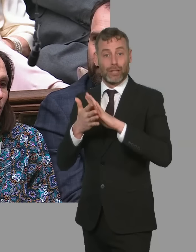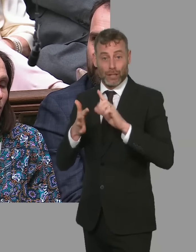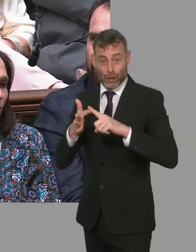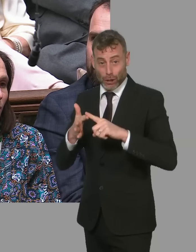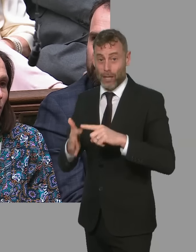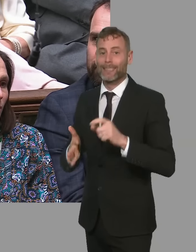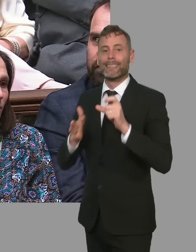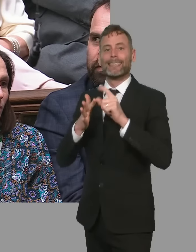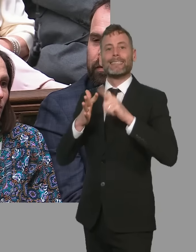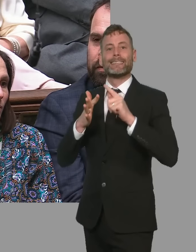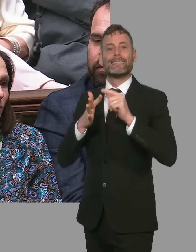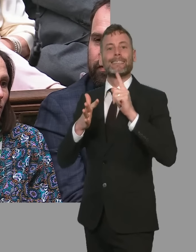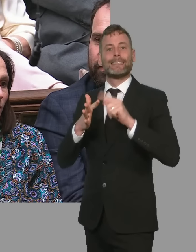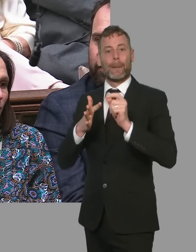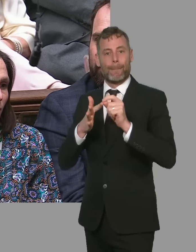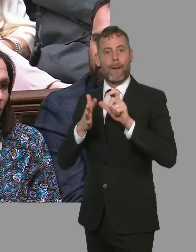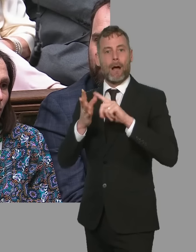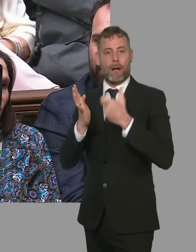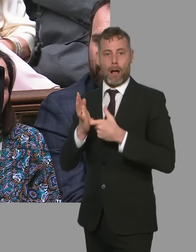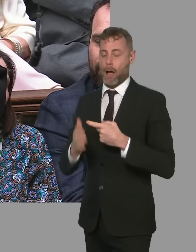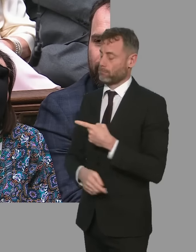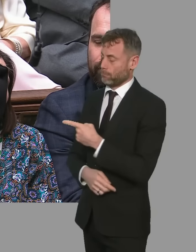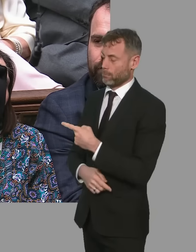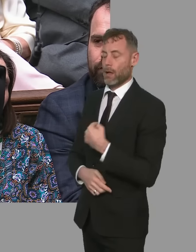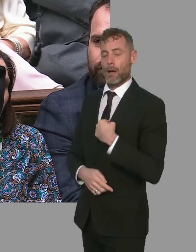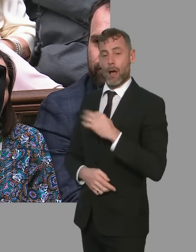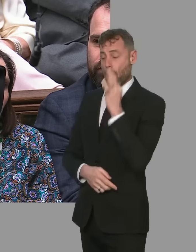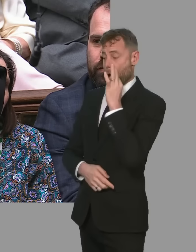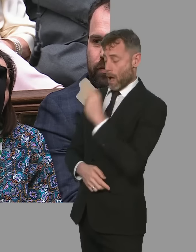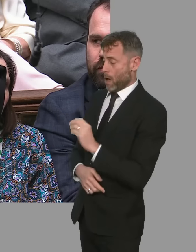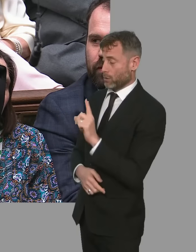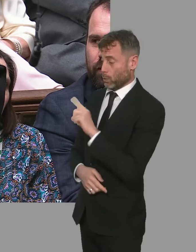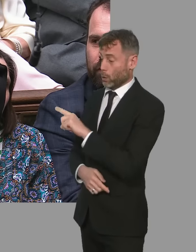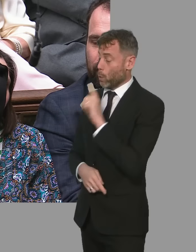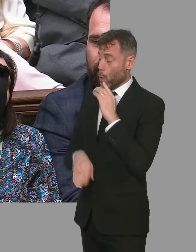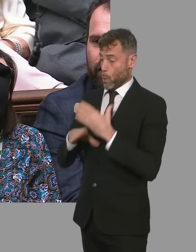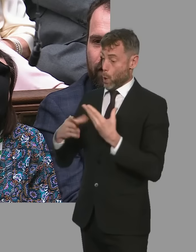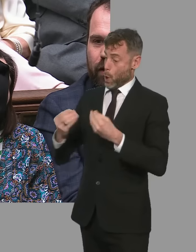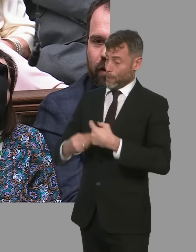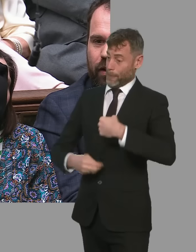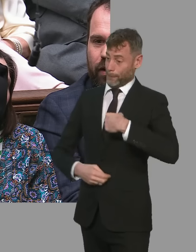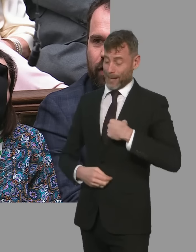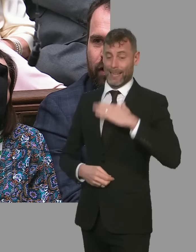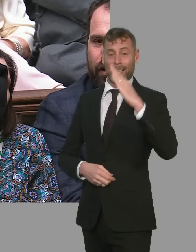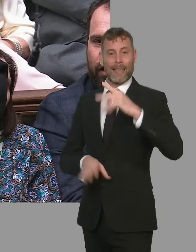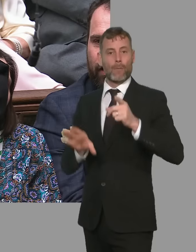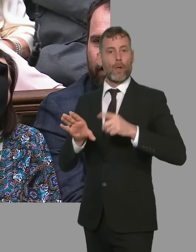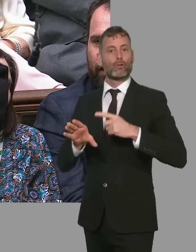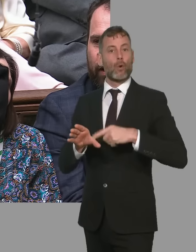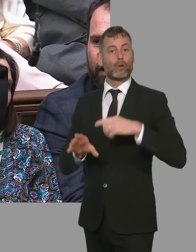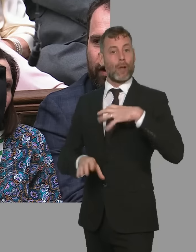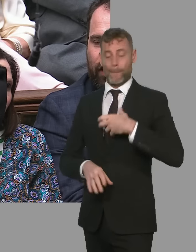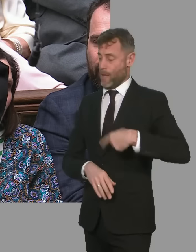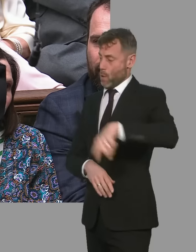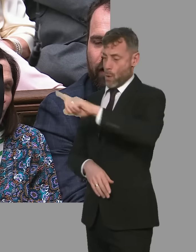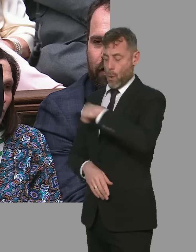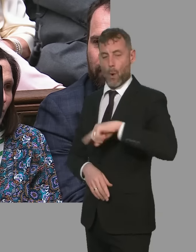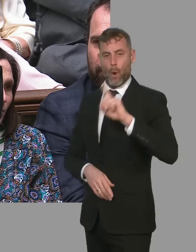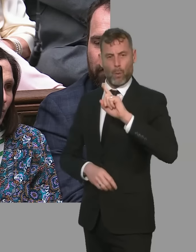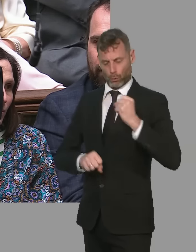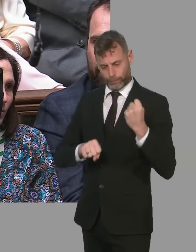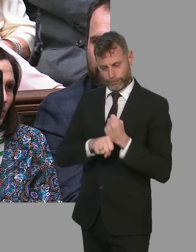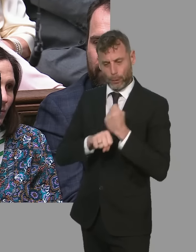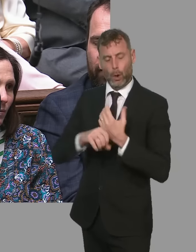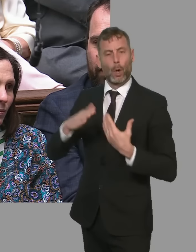me and the South Yorkshire Mayor to ensure we get spades in the ground for a tram train extension to Stocksbridge as soon as possible so